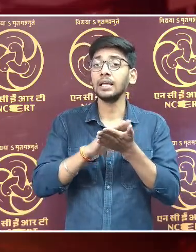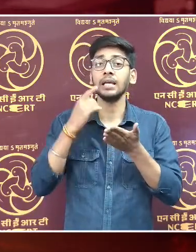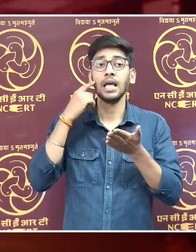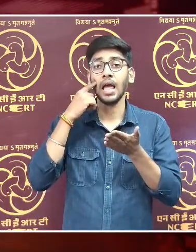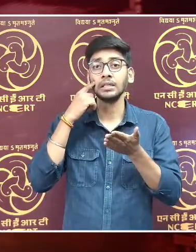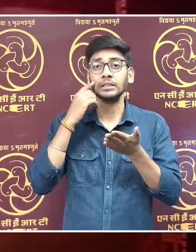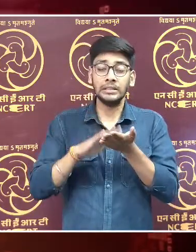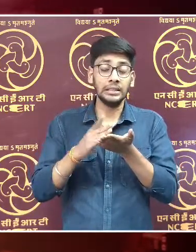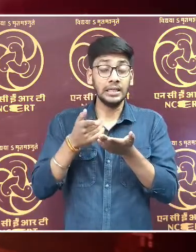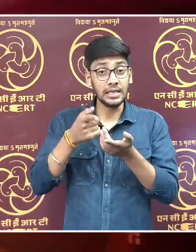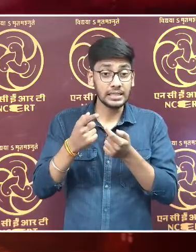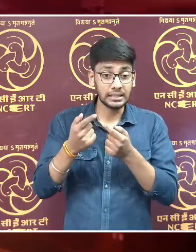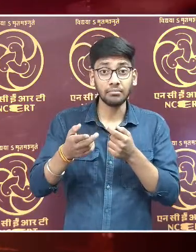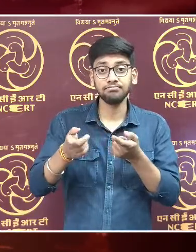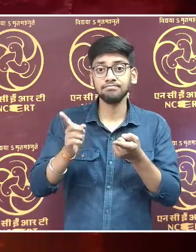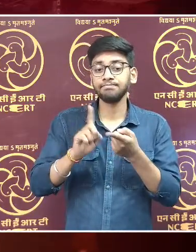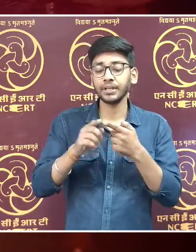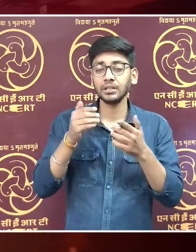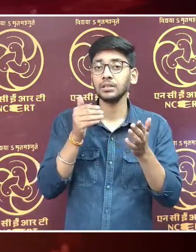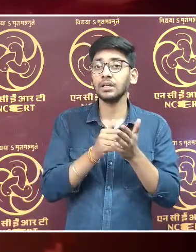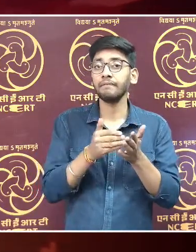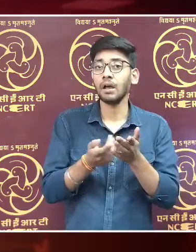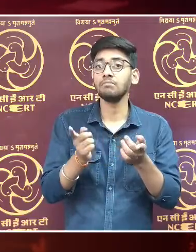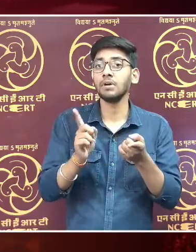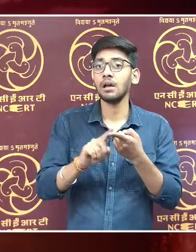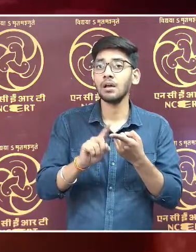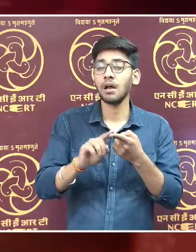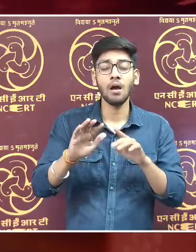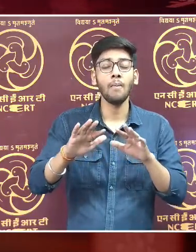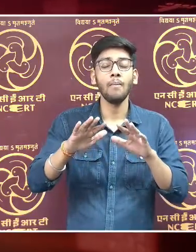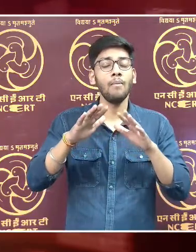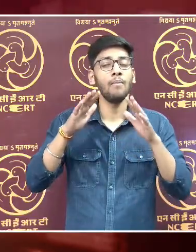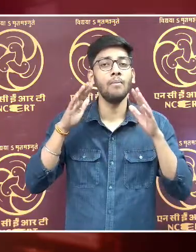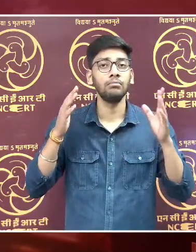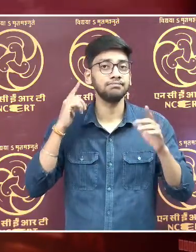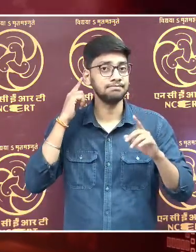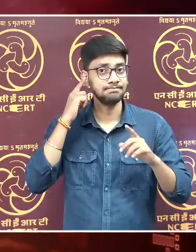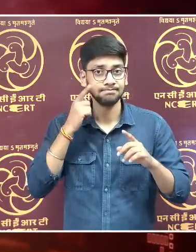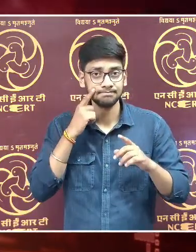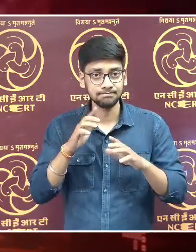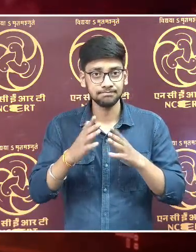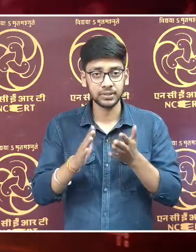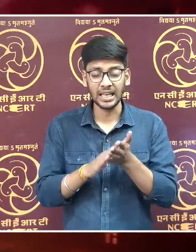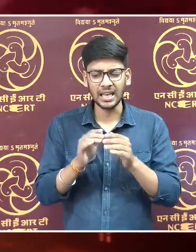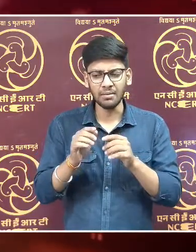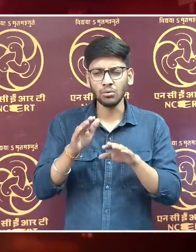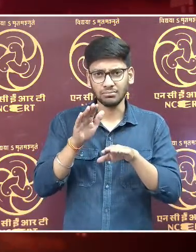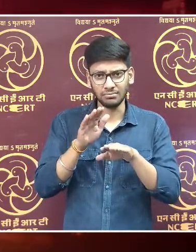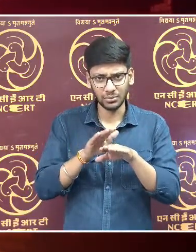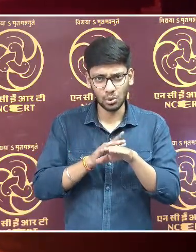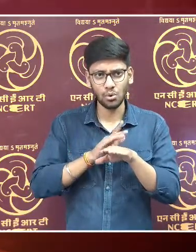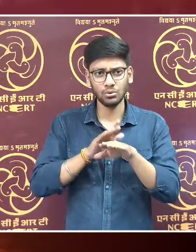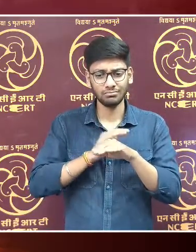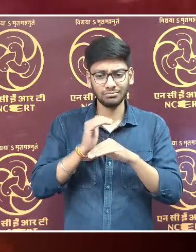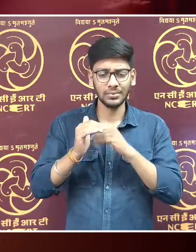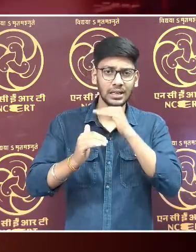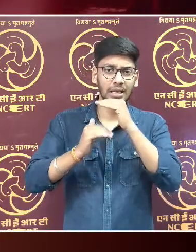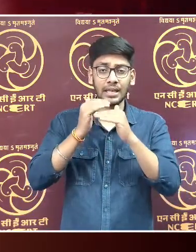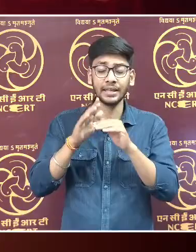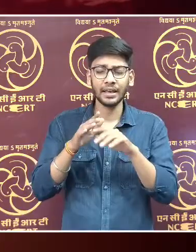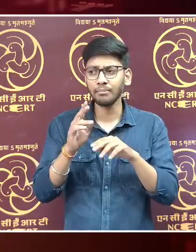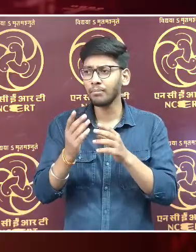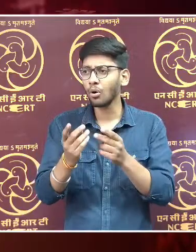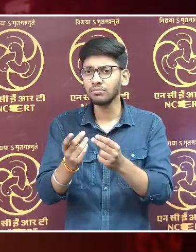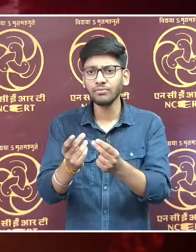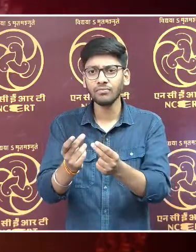effect on hearing, which is like over the development that it happens very slowly. So we will not be able to identify